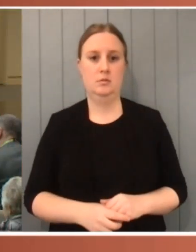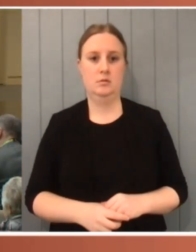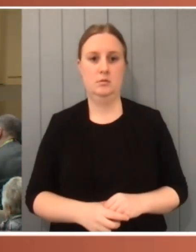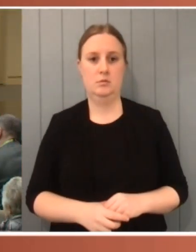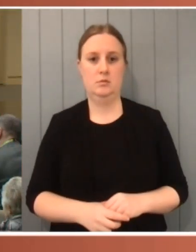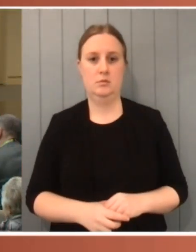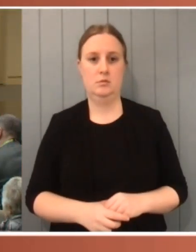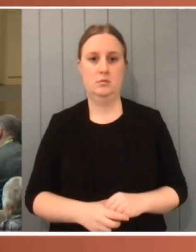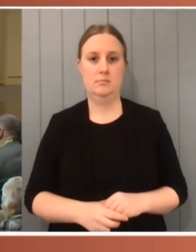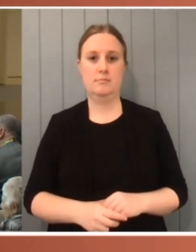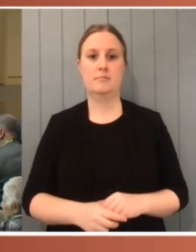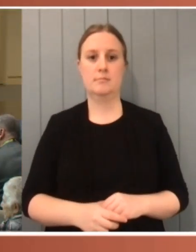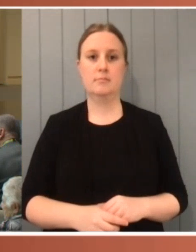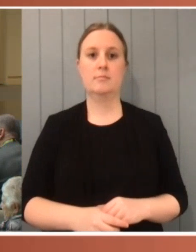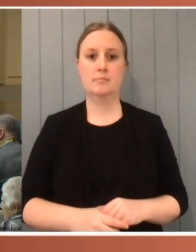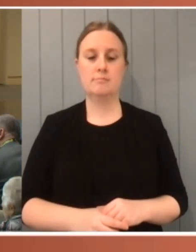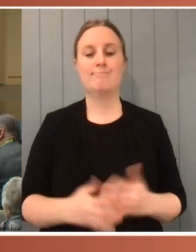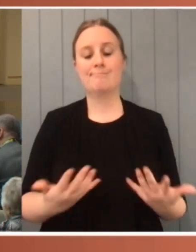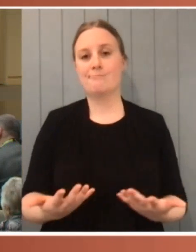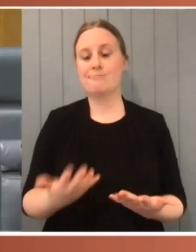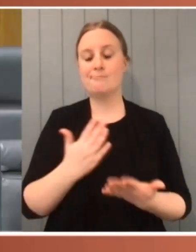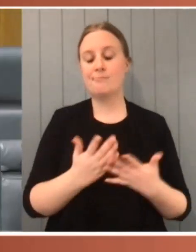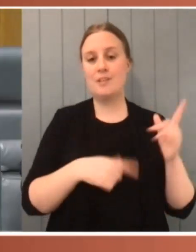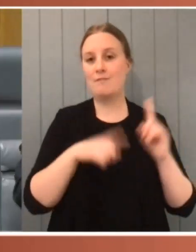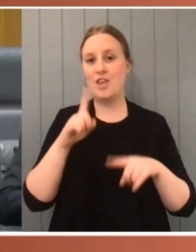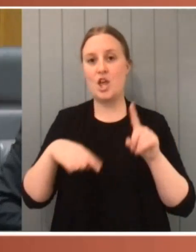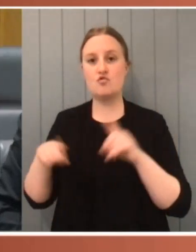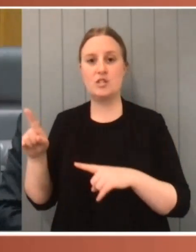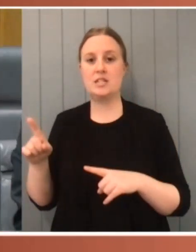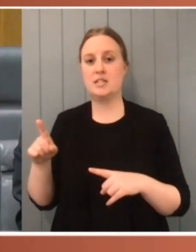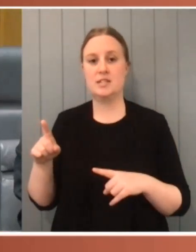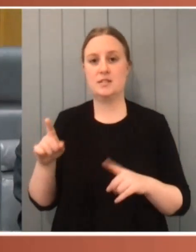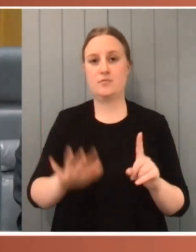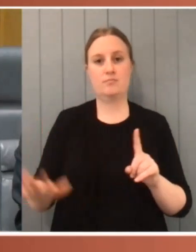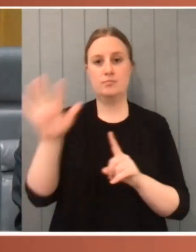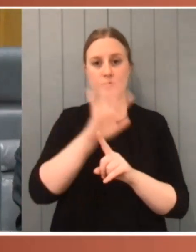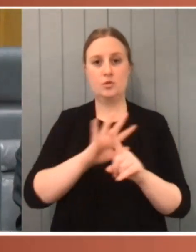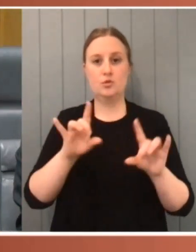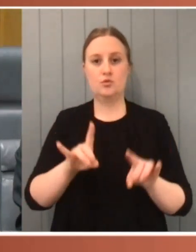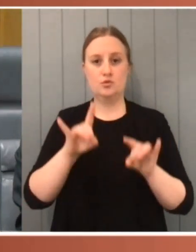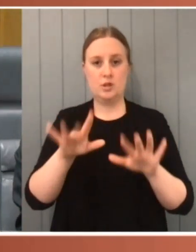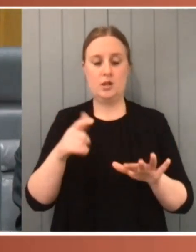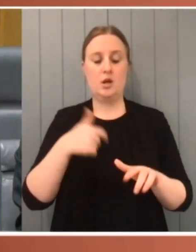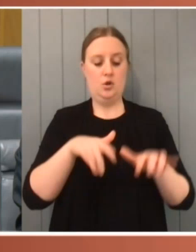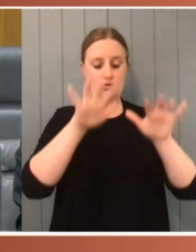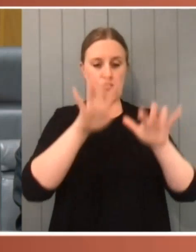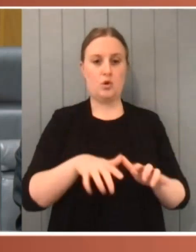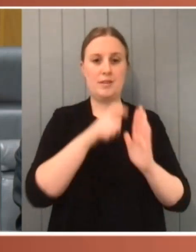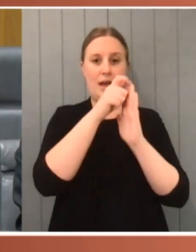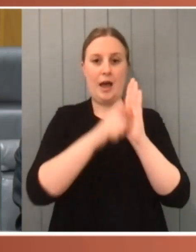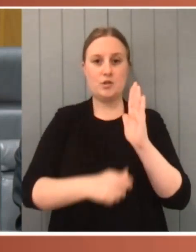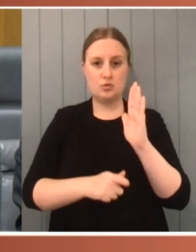Well, again, it varies across the country. I wrote the article in The Conversation on Monday